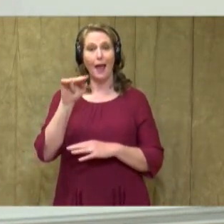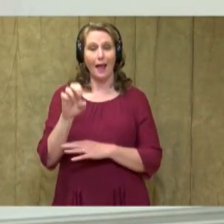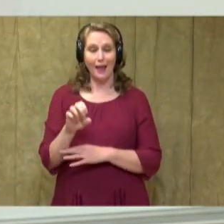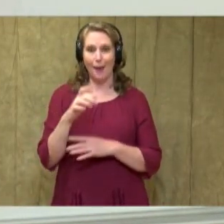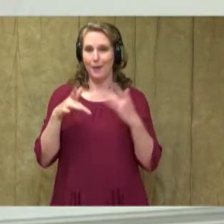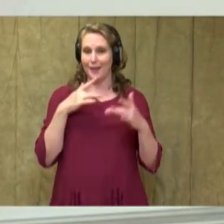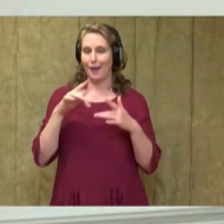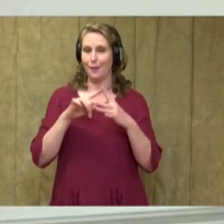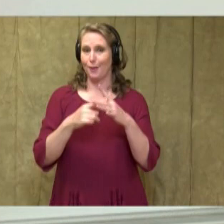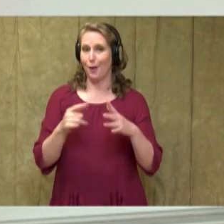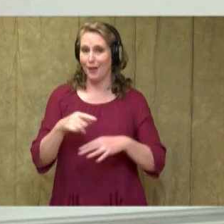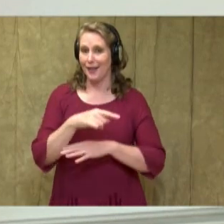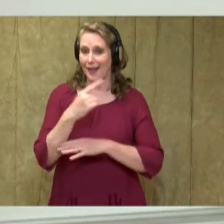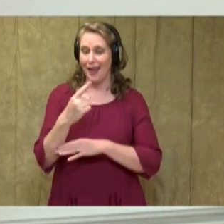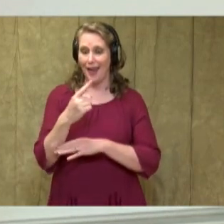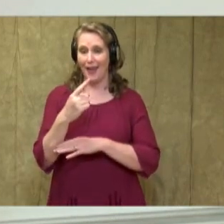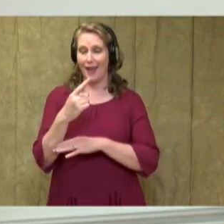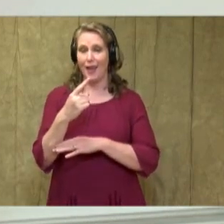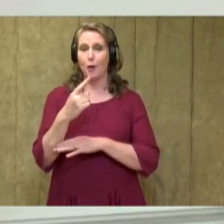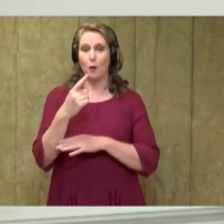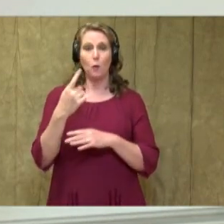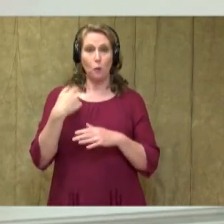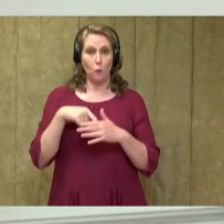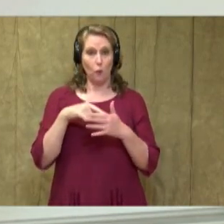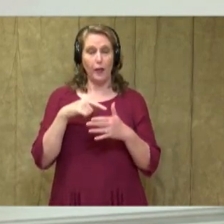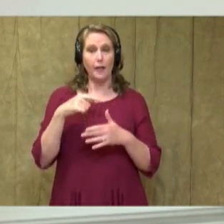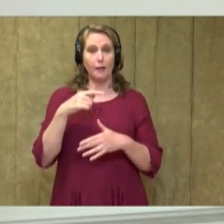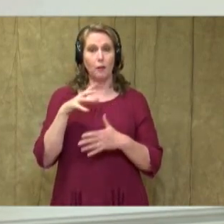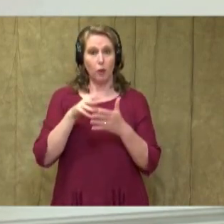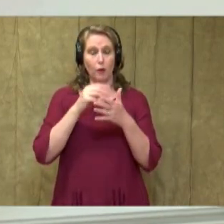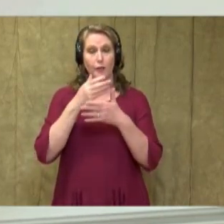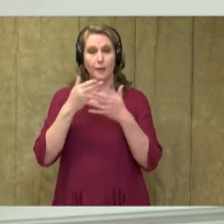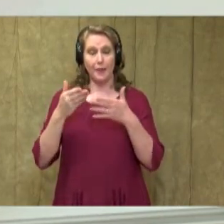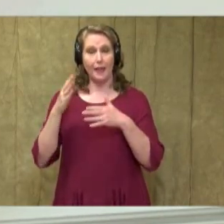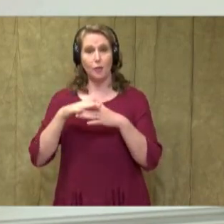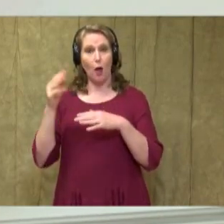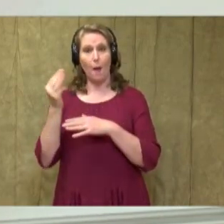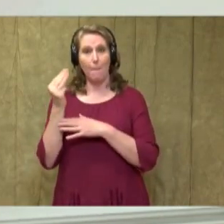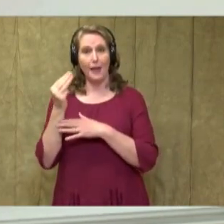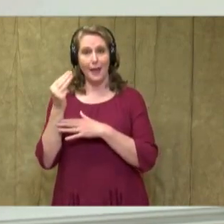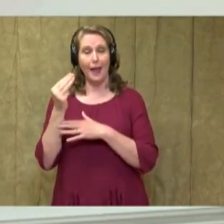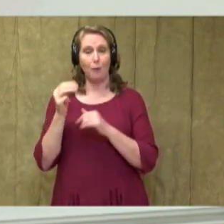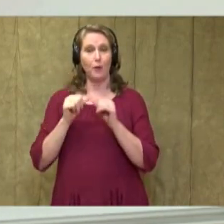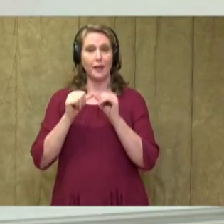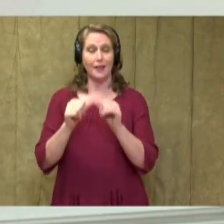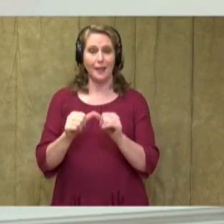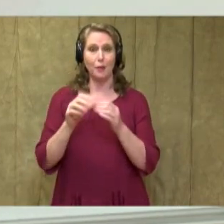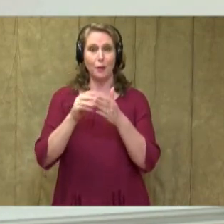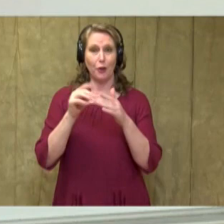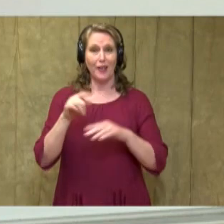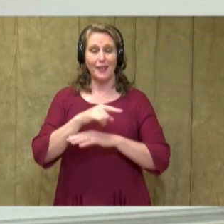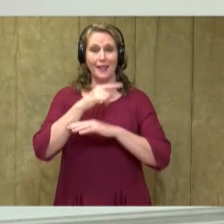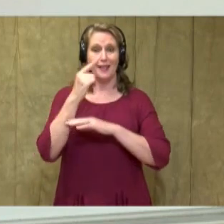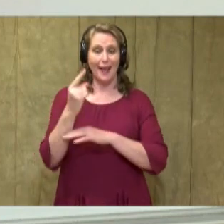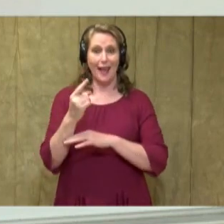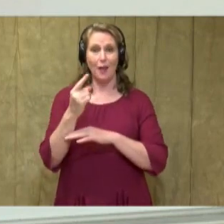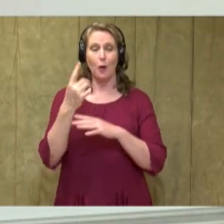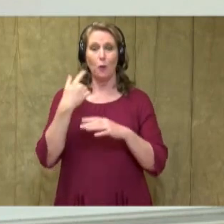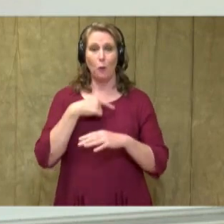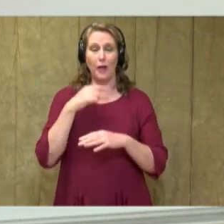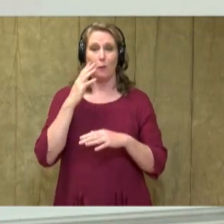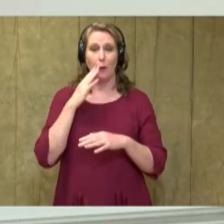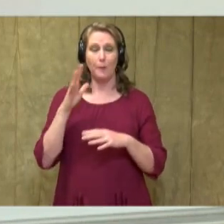to get started today and finish up what we started on Monday. So I hope that you are ready to learn some addition